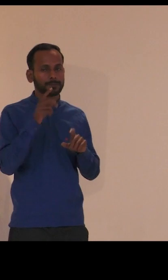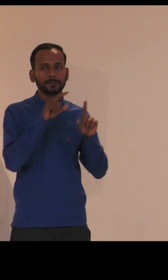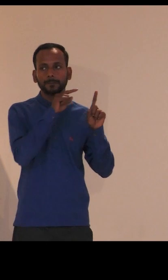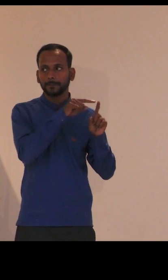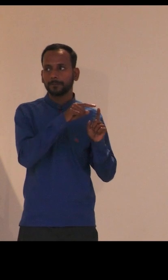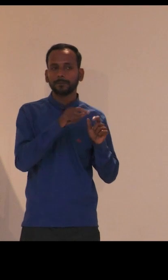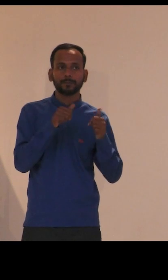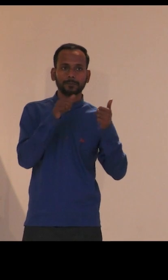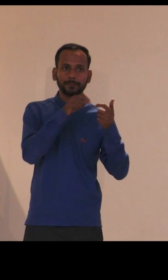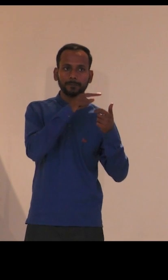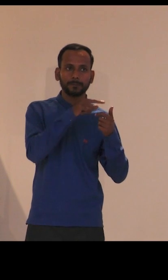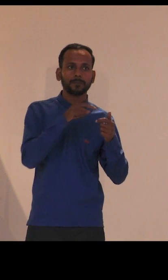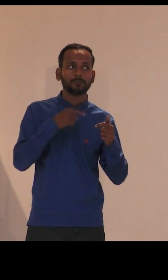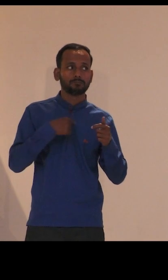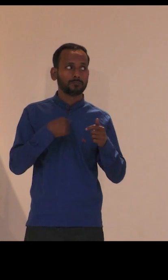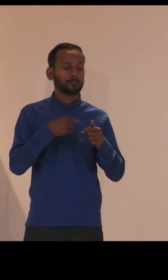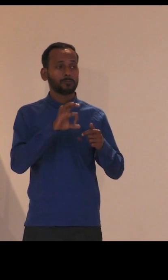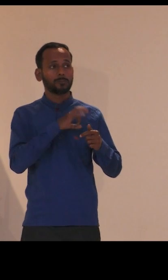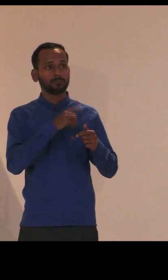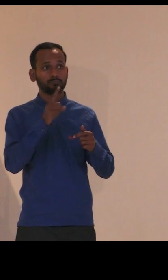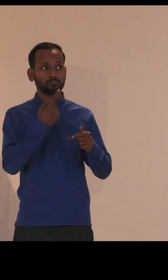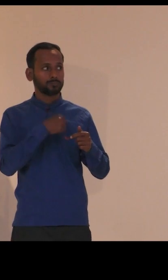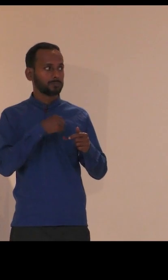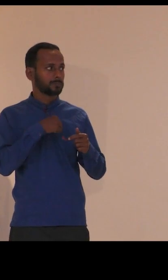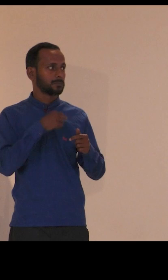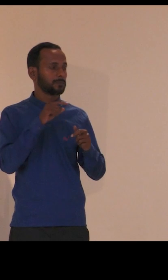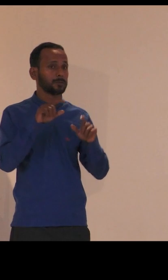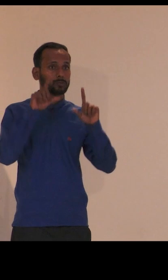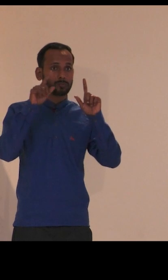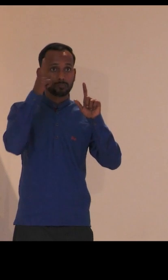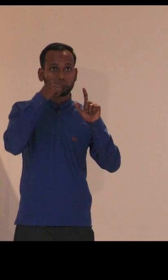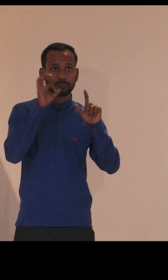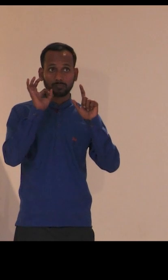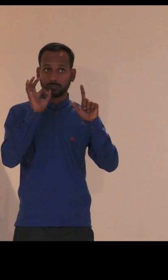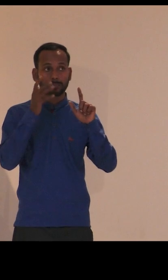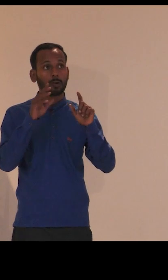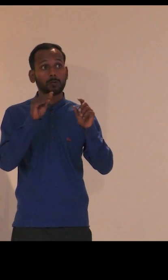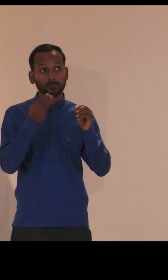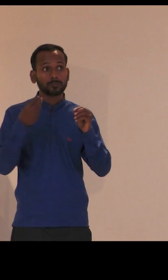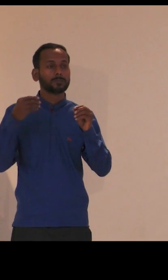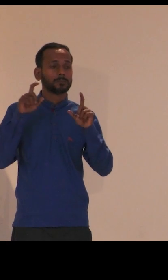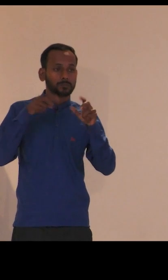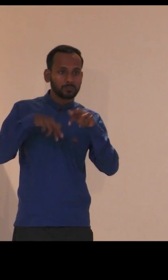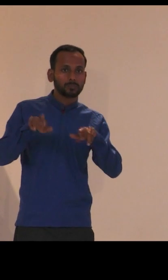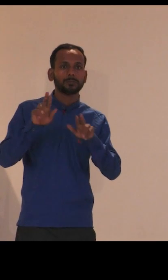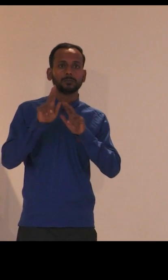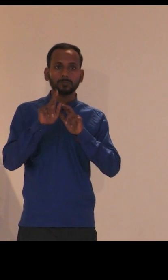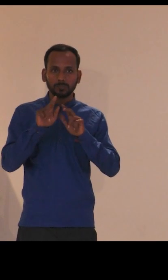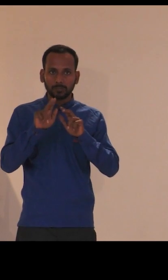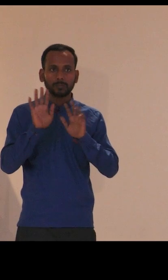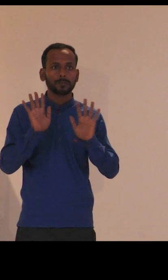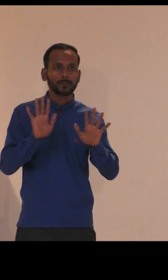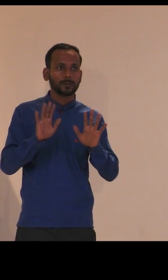This is one of my favorite photographs because not only is it beautiful, but it also tells you a story about